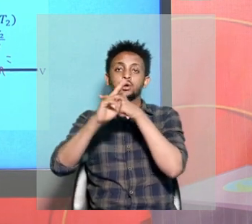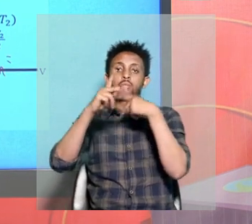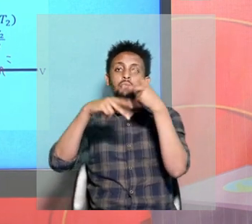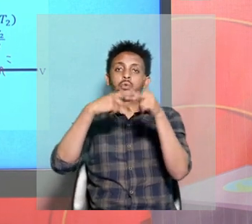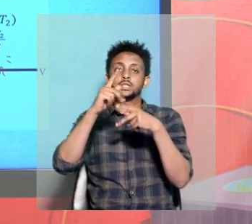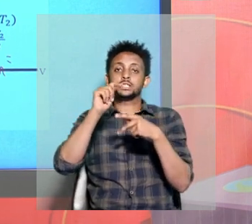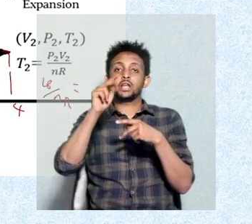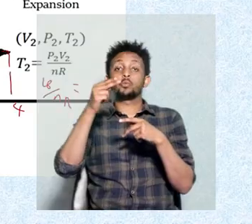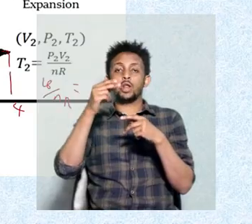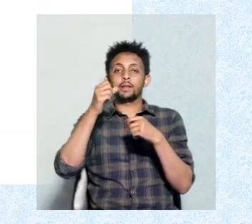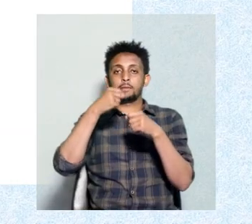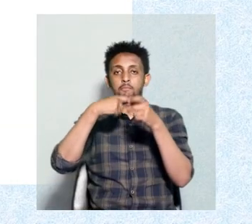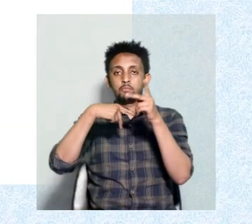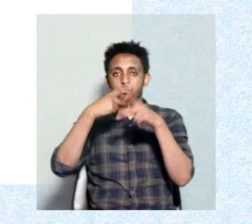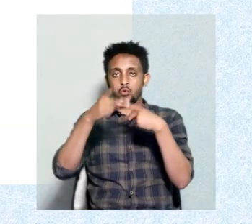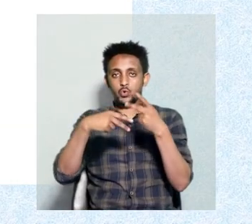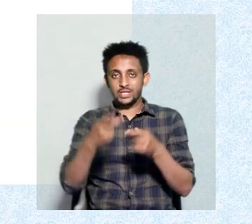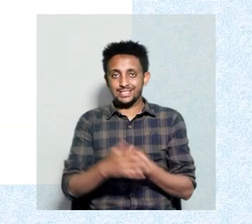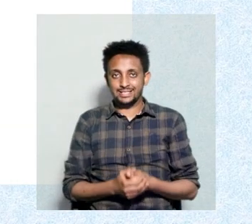thermodynamic process.